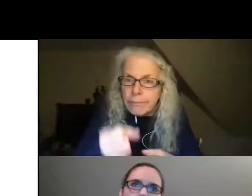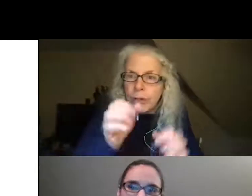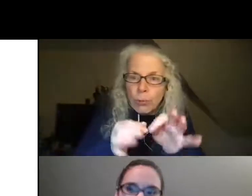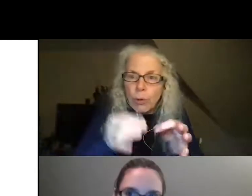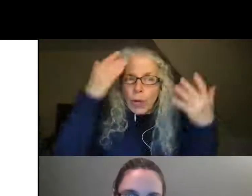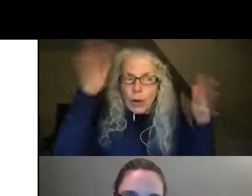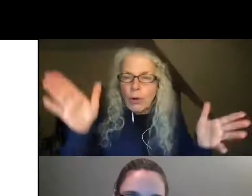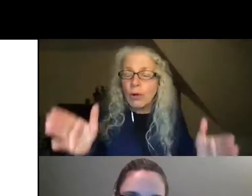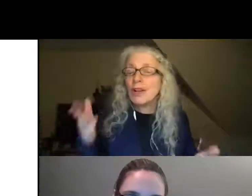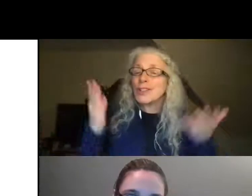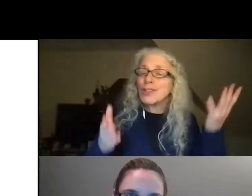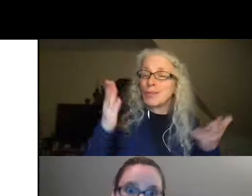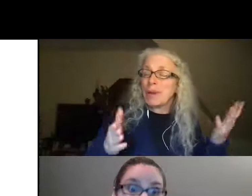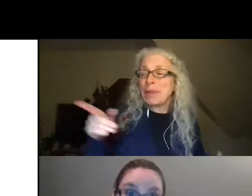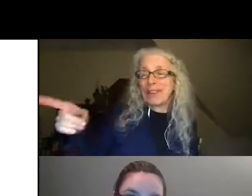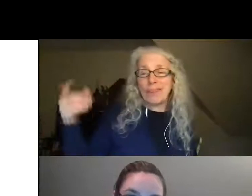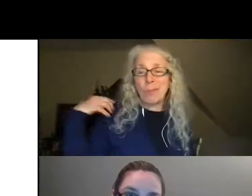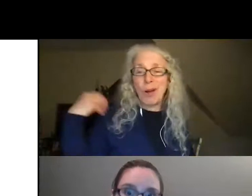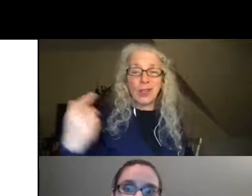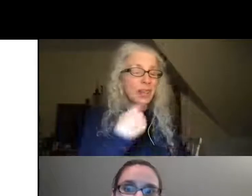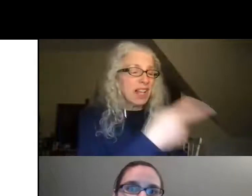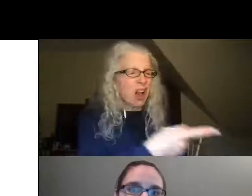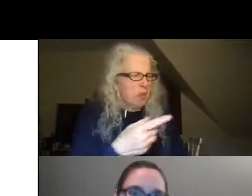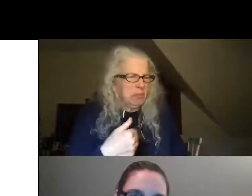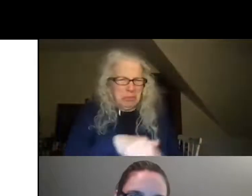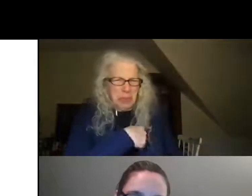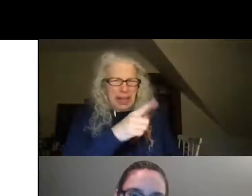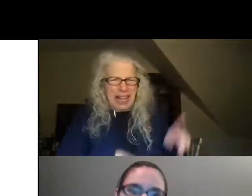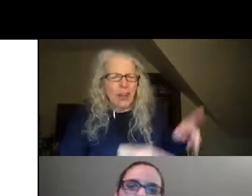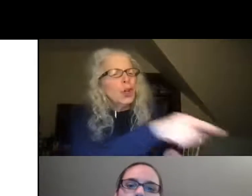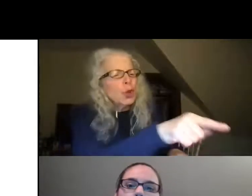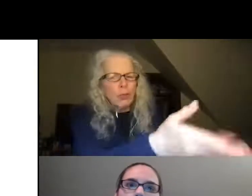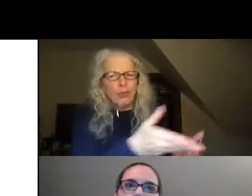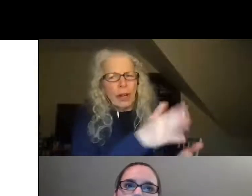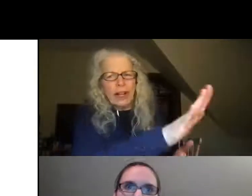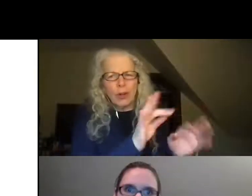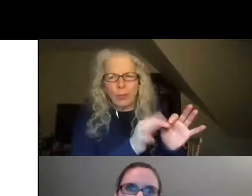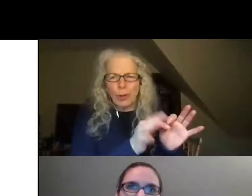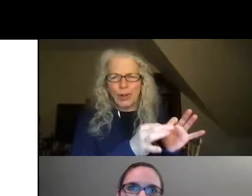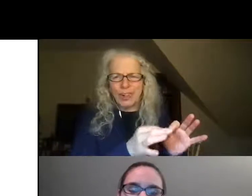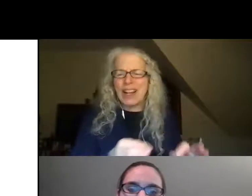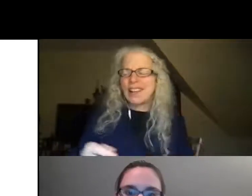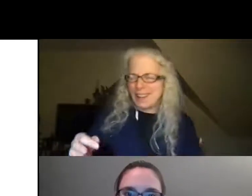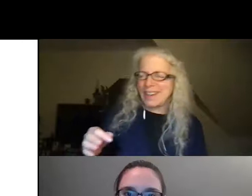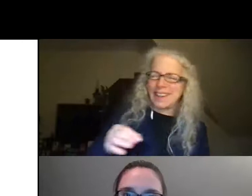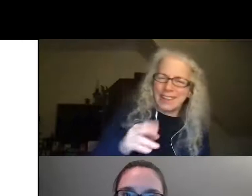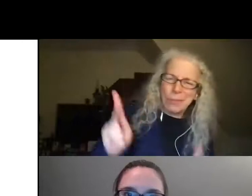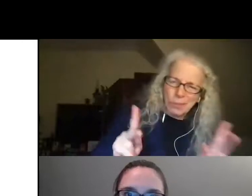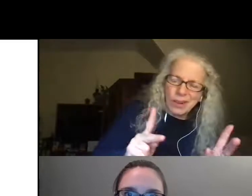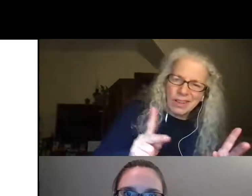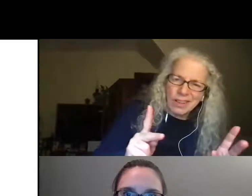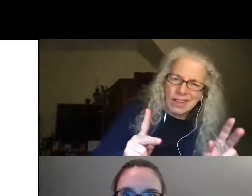might initially say to the deaf consumer, oh, we don't do that, or you have to provide that yourself. And I get a lot of calls